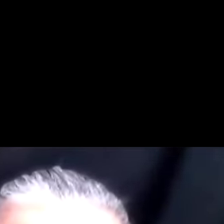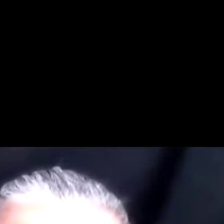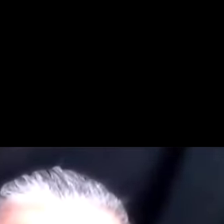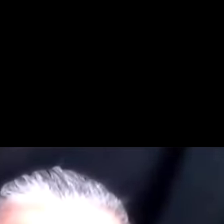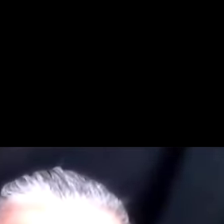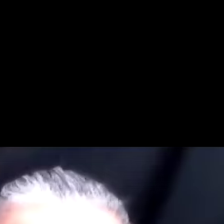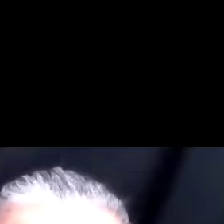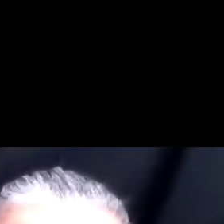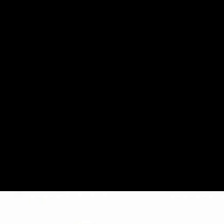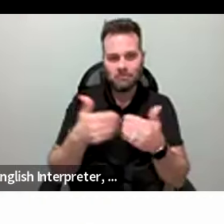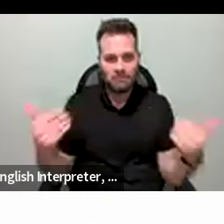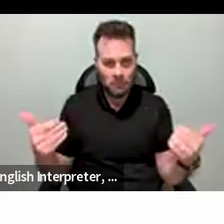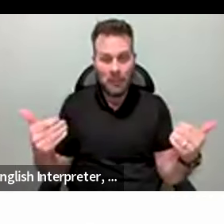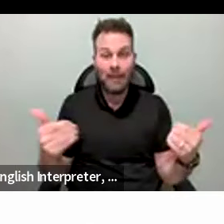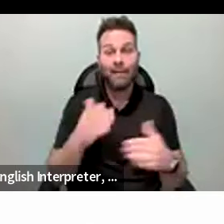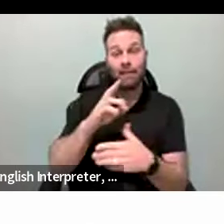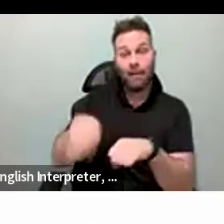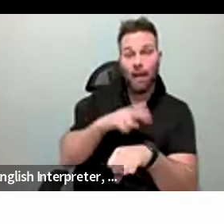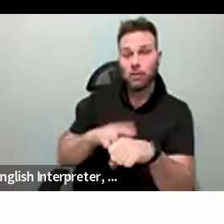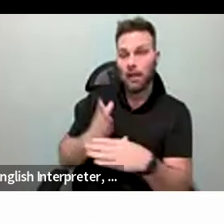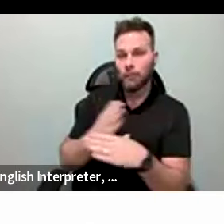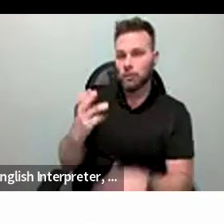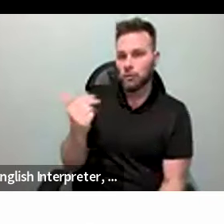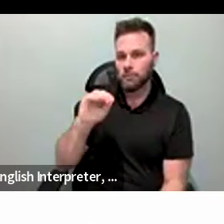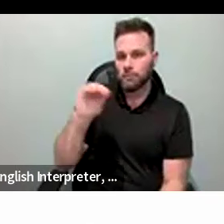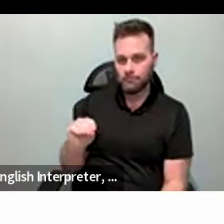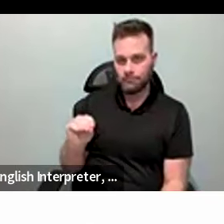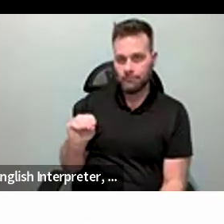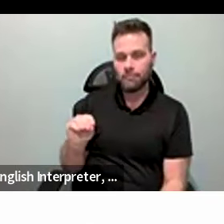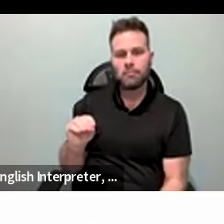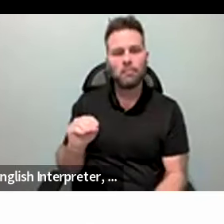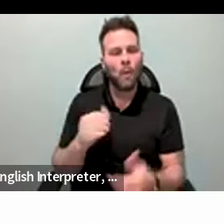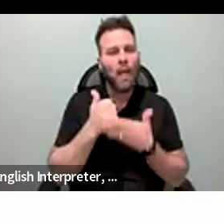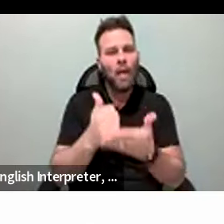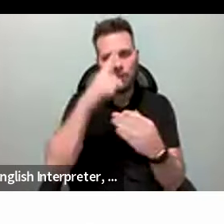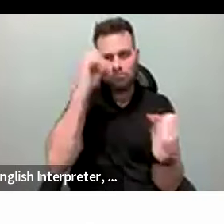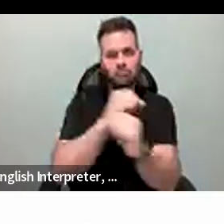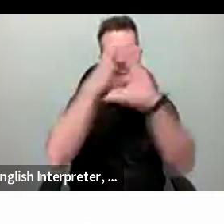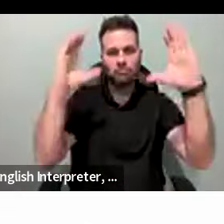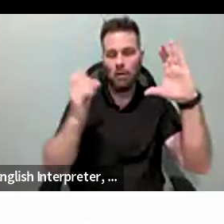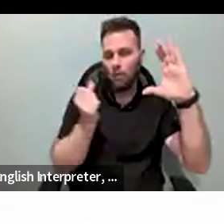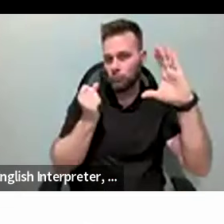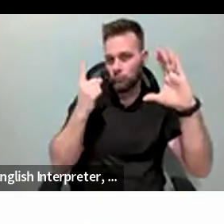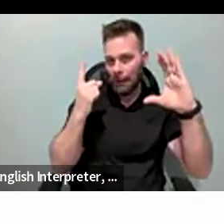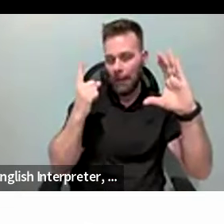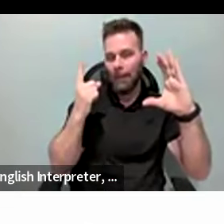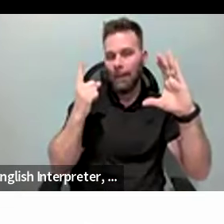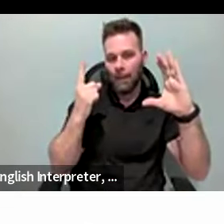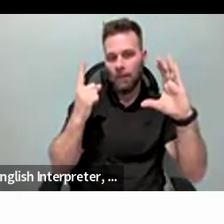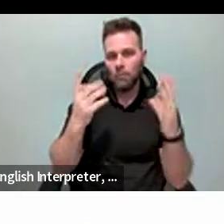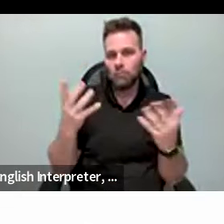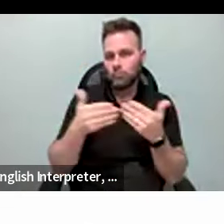national average is 13%. I wanted to set that context so that you have a little bit of